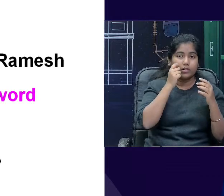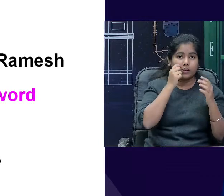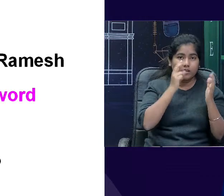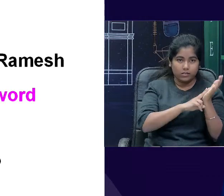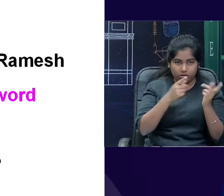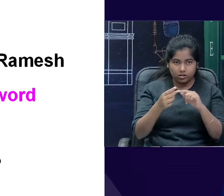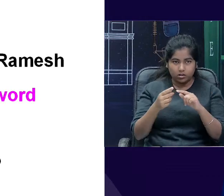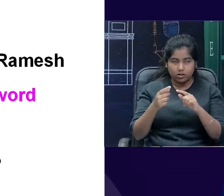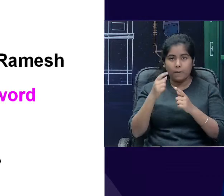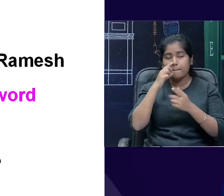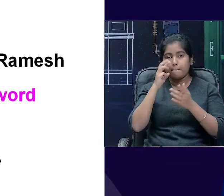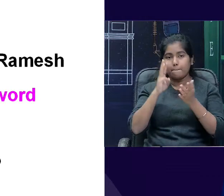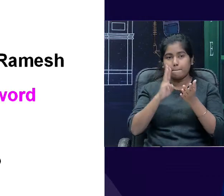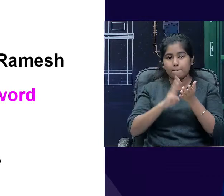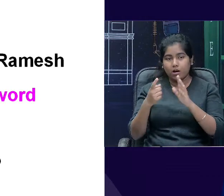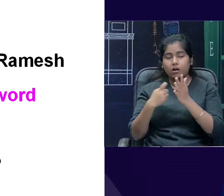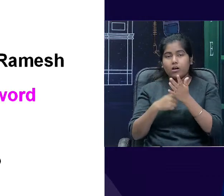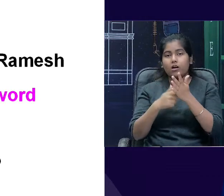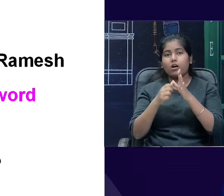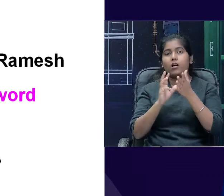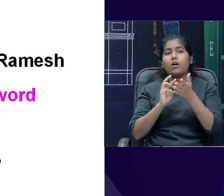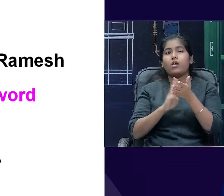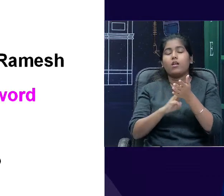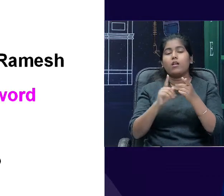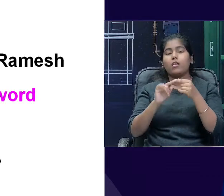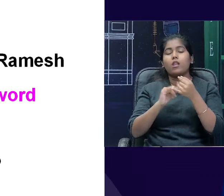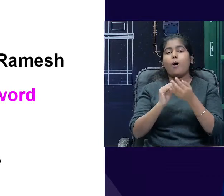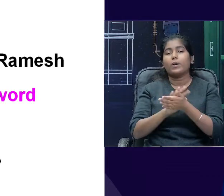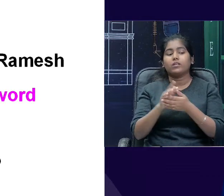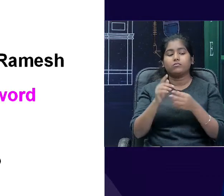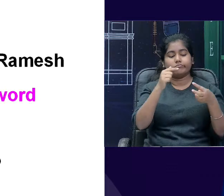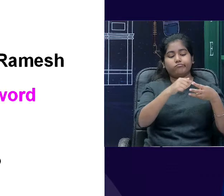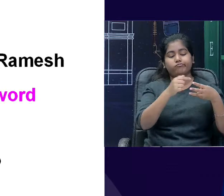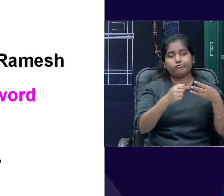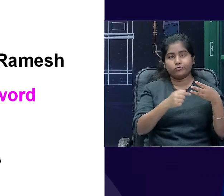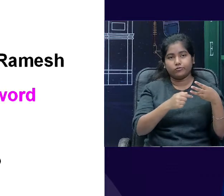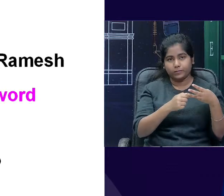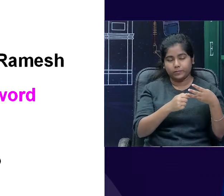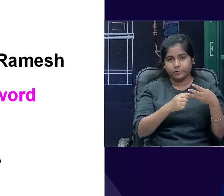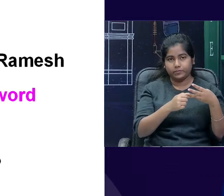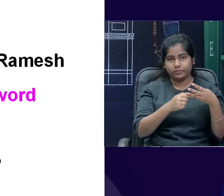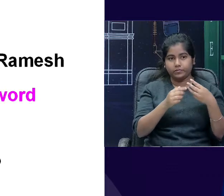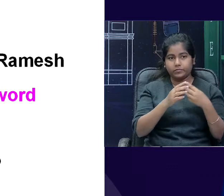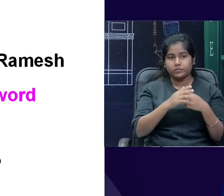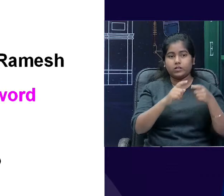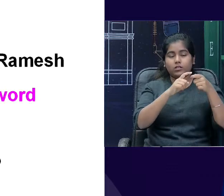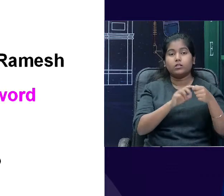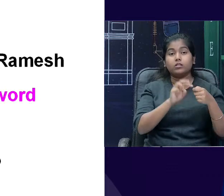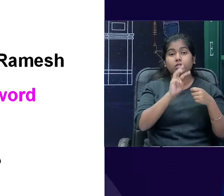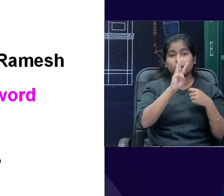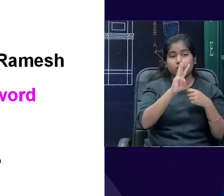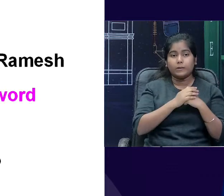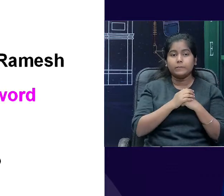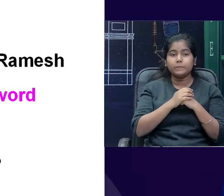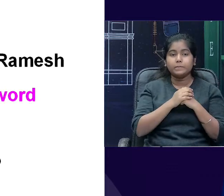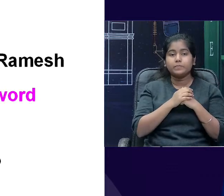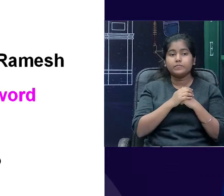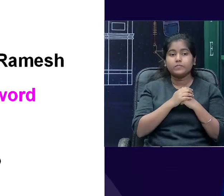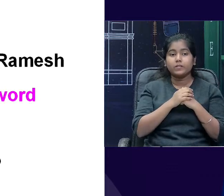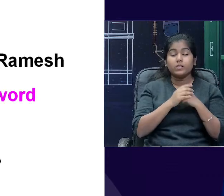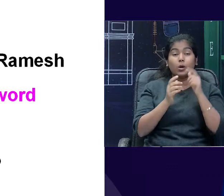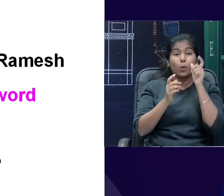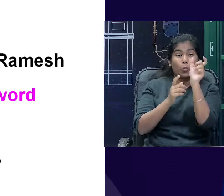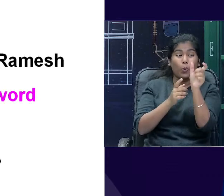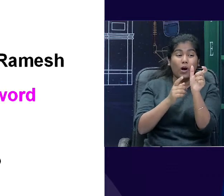Maya, Ramesh. Okay. Encircle, third question is, encircle the correct